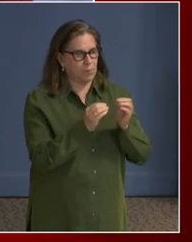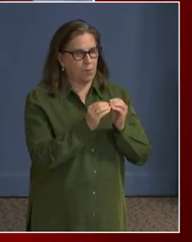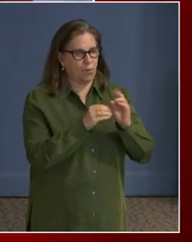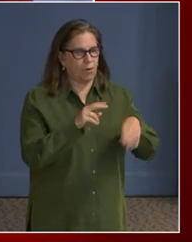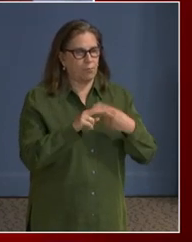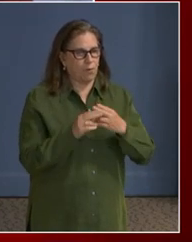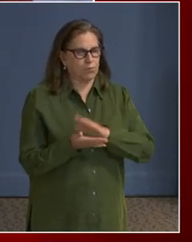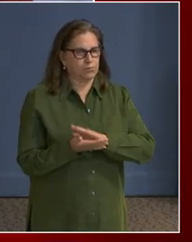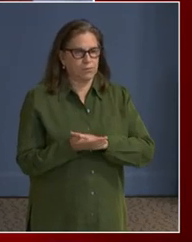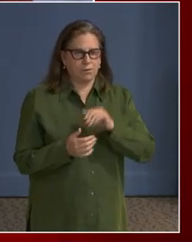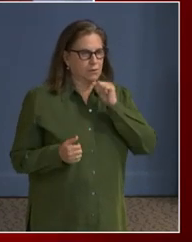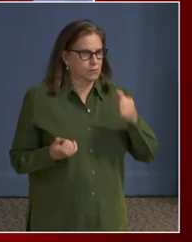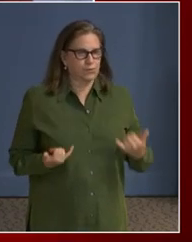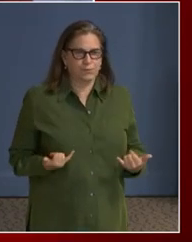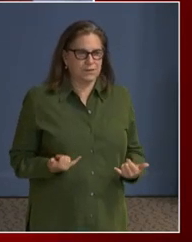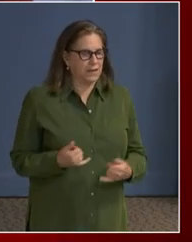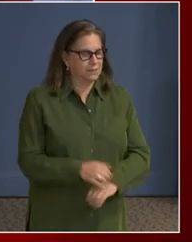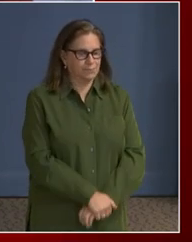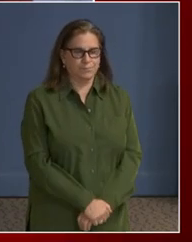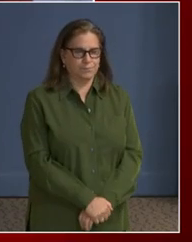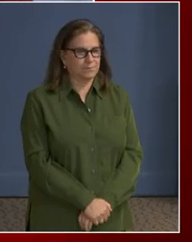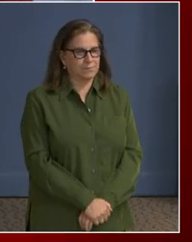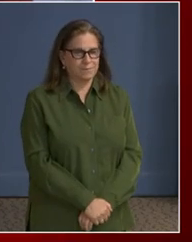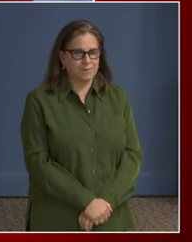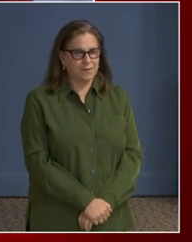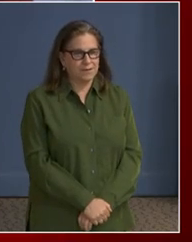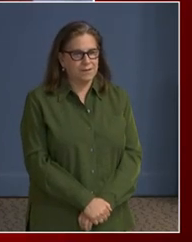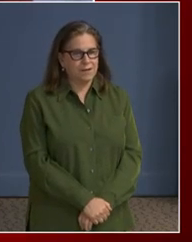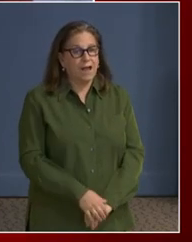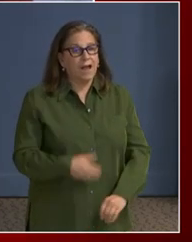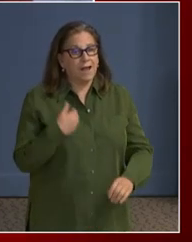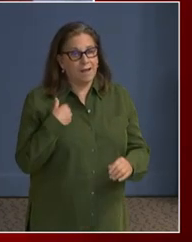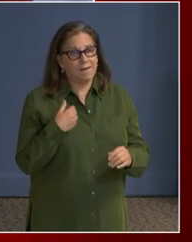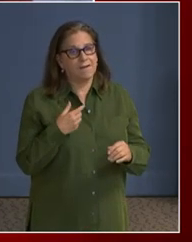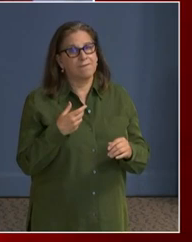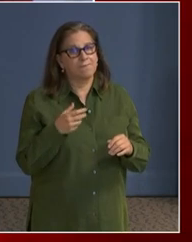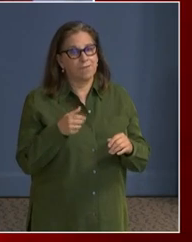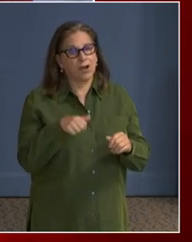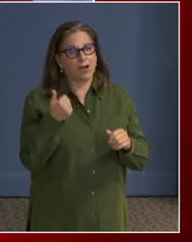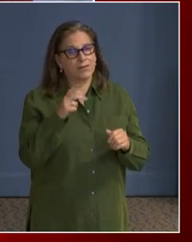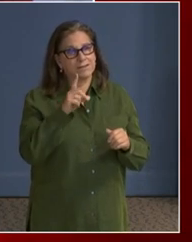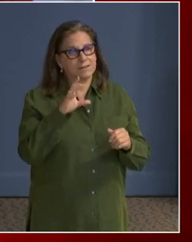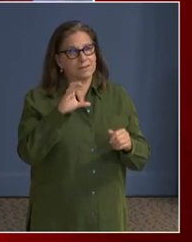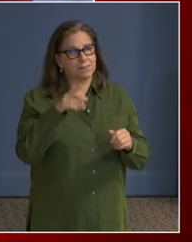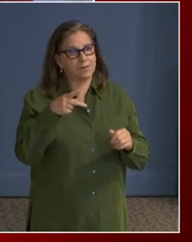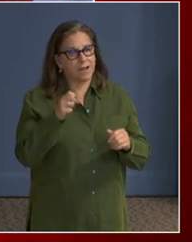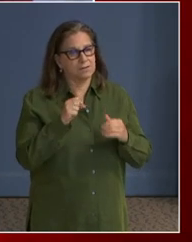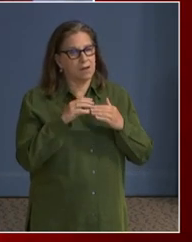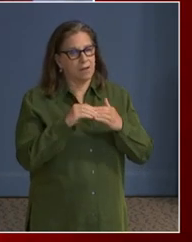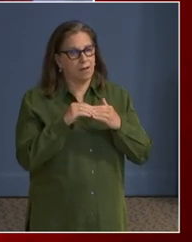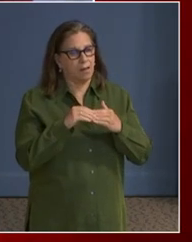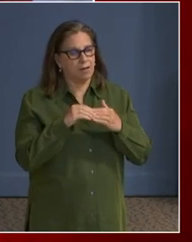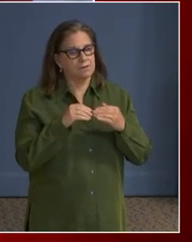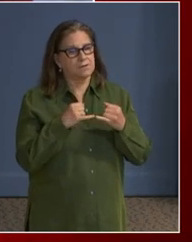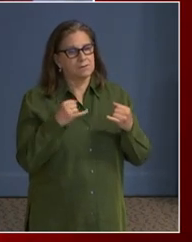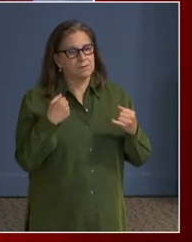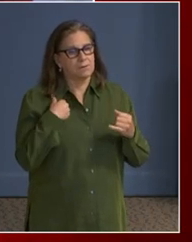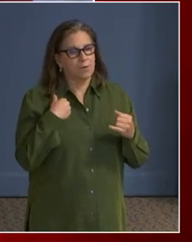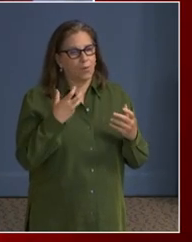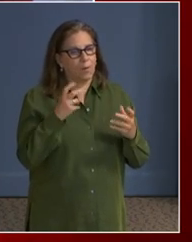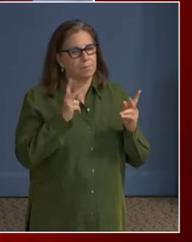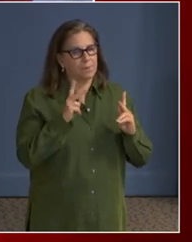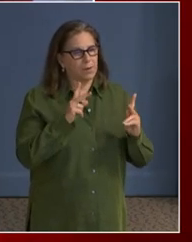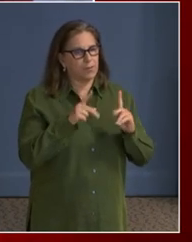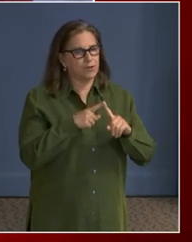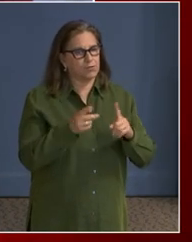And I already mentioned some other DCPS guidance in that we want people to sign up